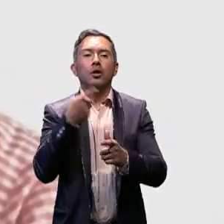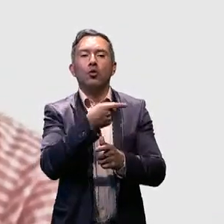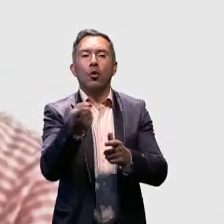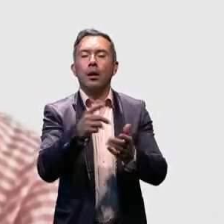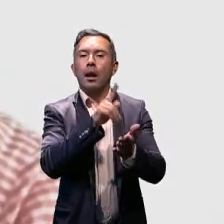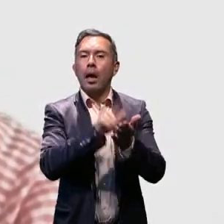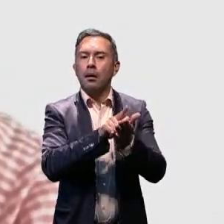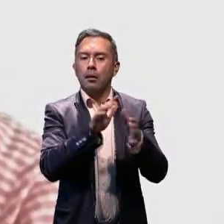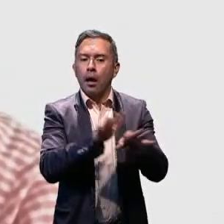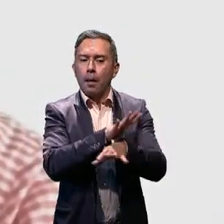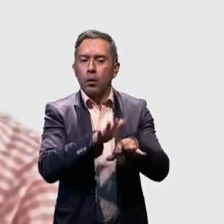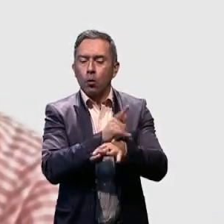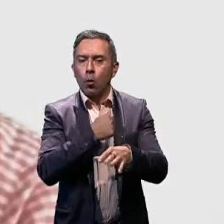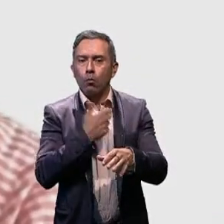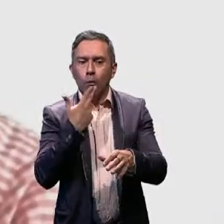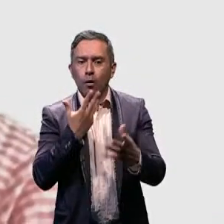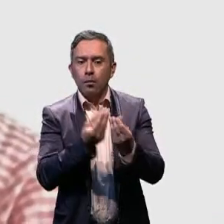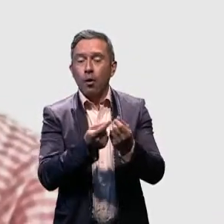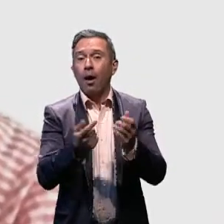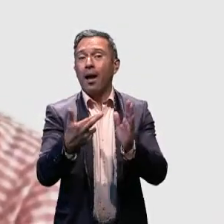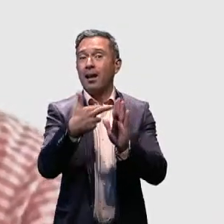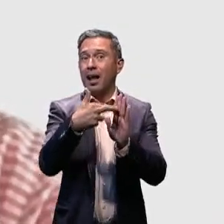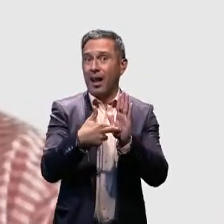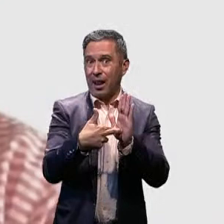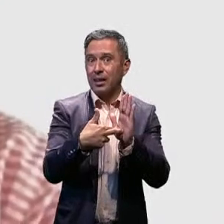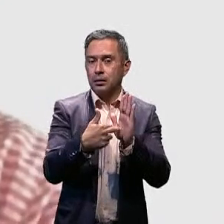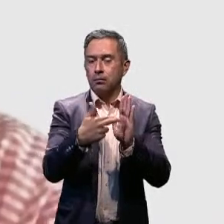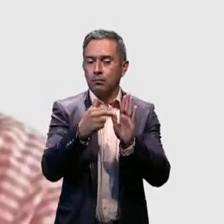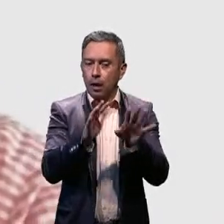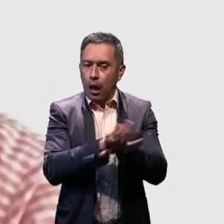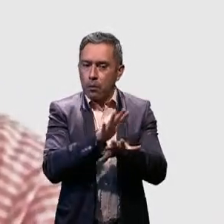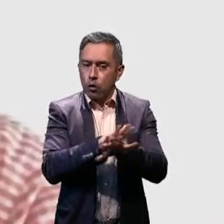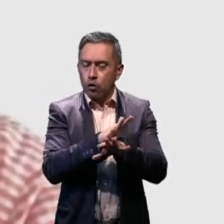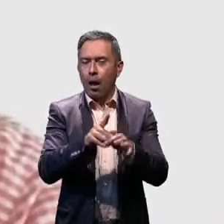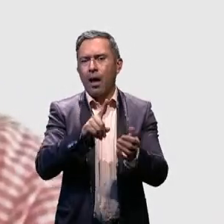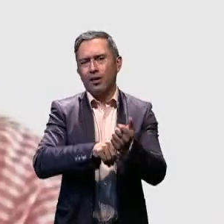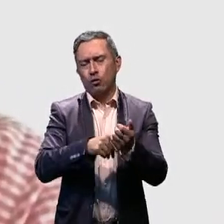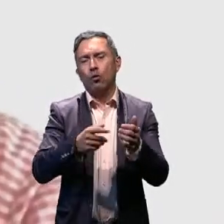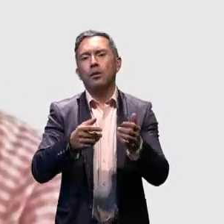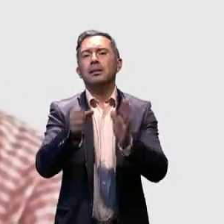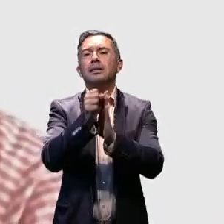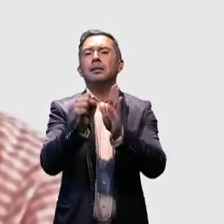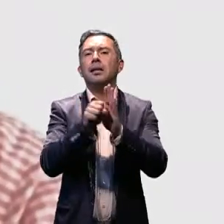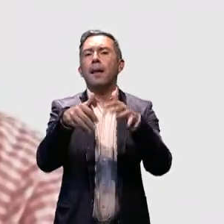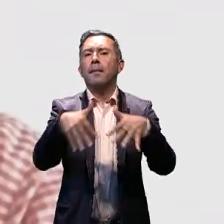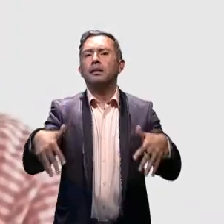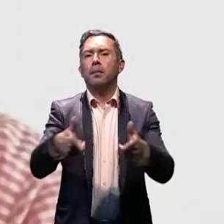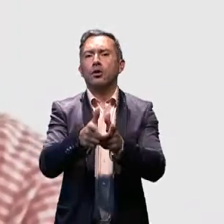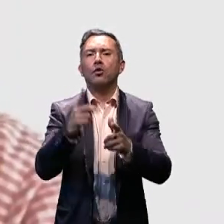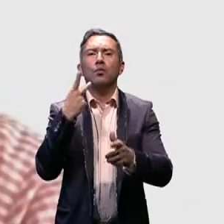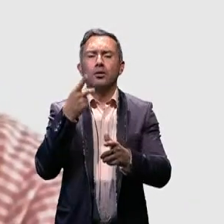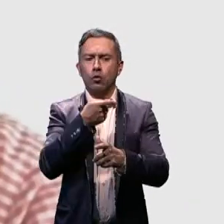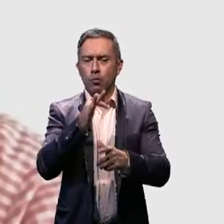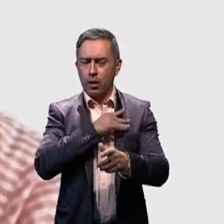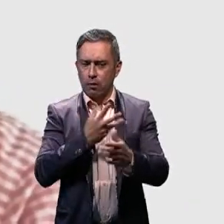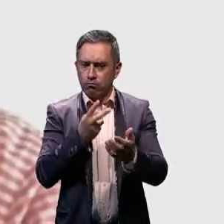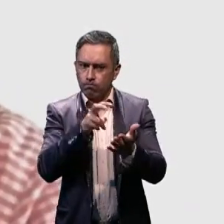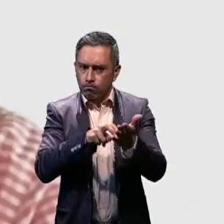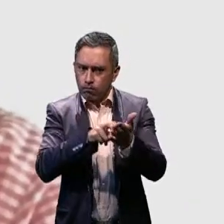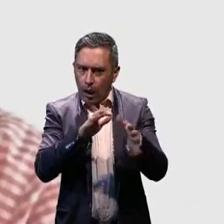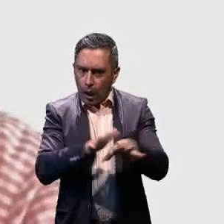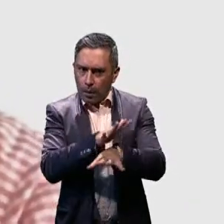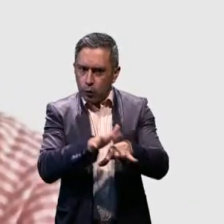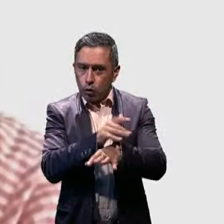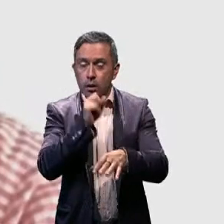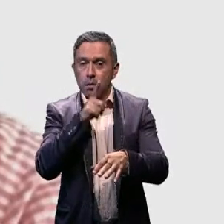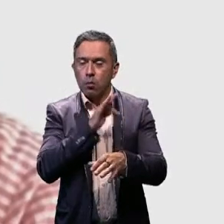the reform processes of the political parties from the perspective of the rules of the game, I mean the systems of the political parties, as well as from